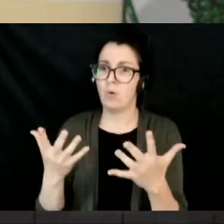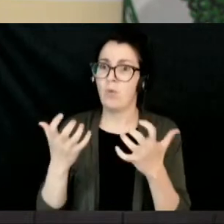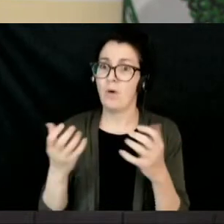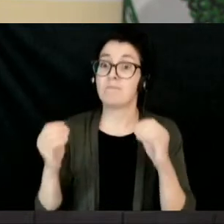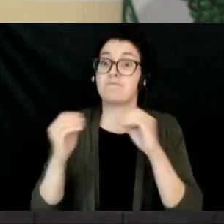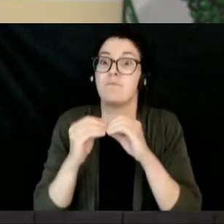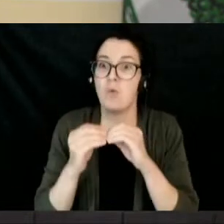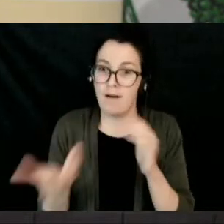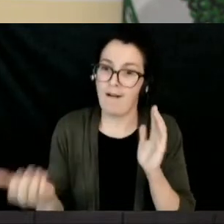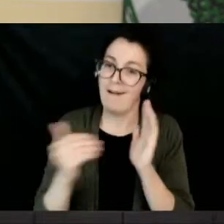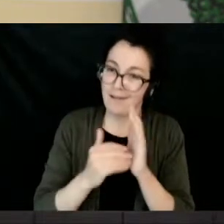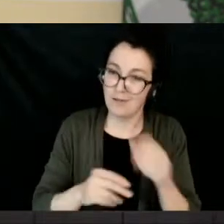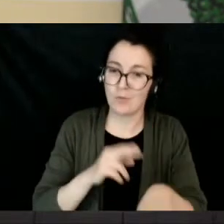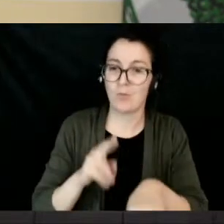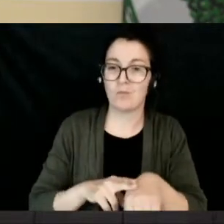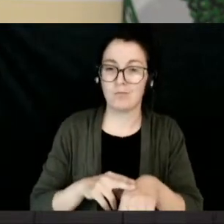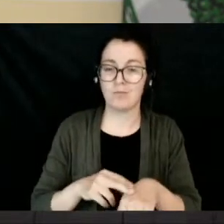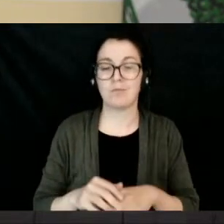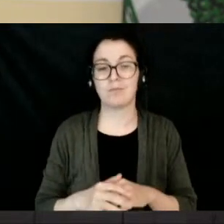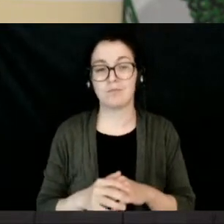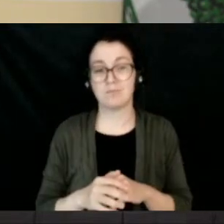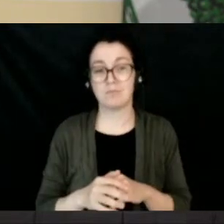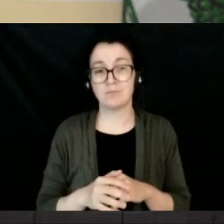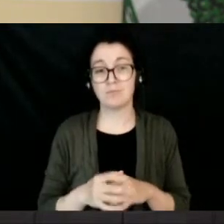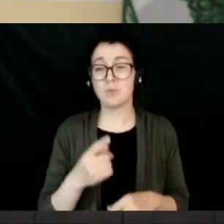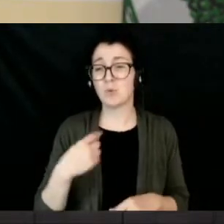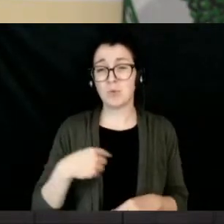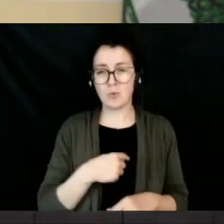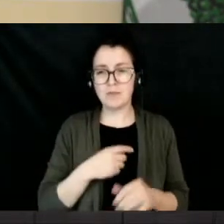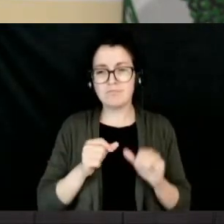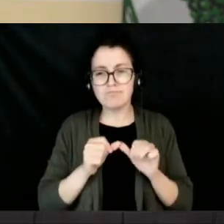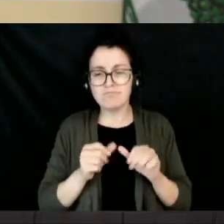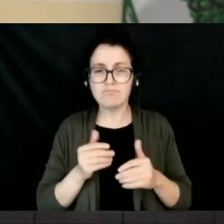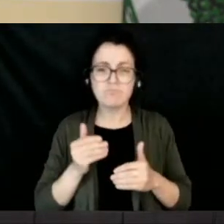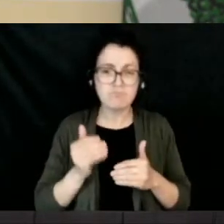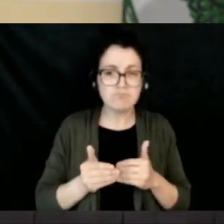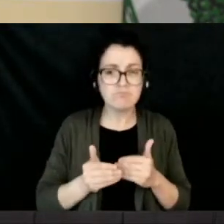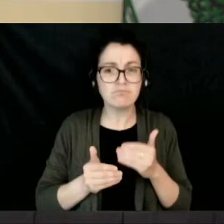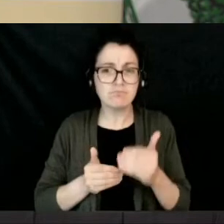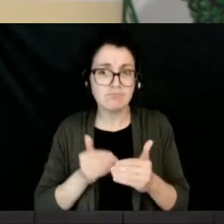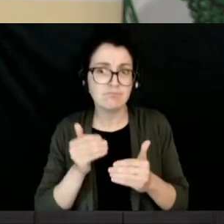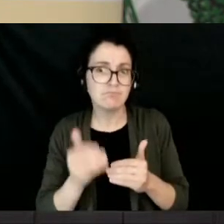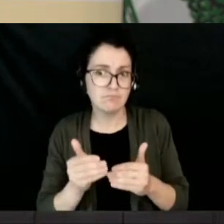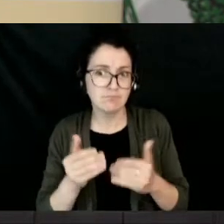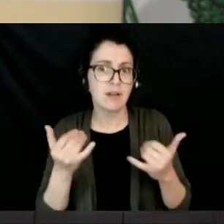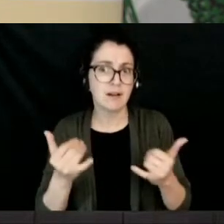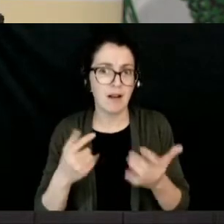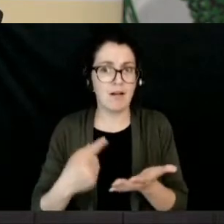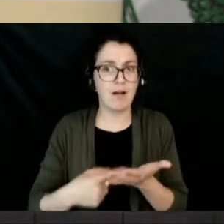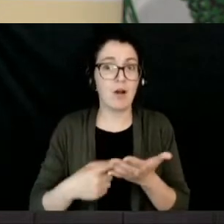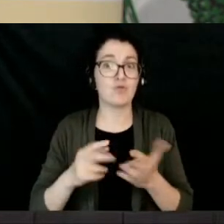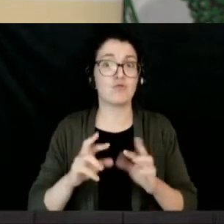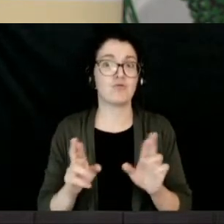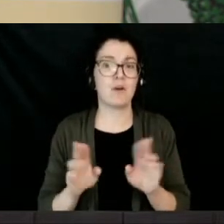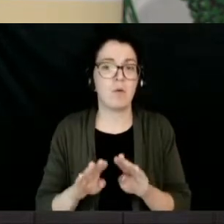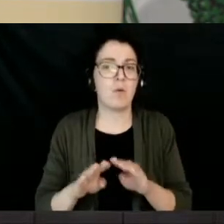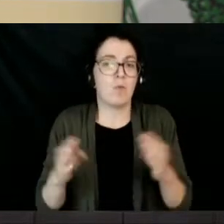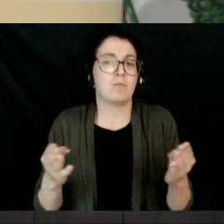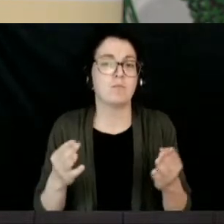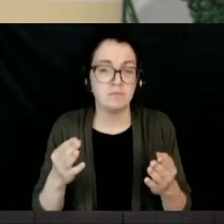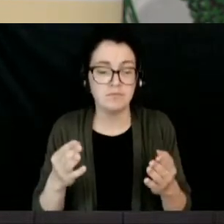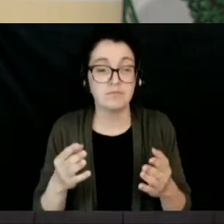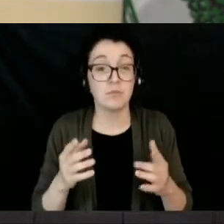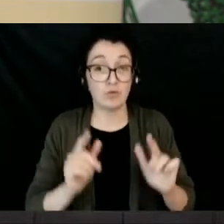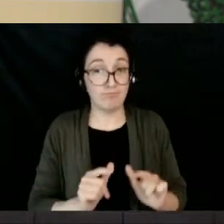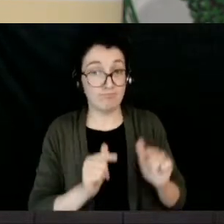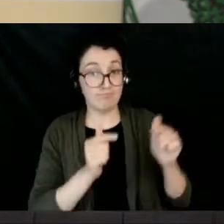steps forward and to begin taking some of that back, and that's an exciting day for PEI. So with that, Dr. Morrison, I will turn it over